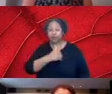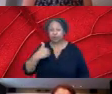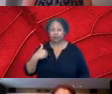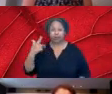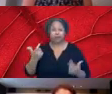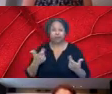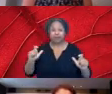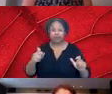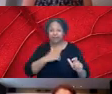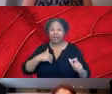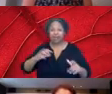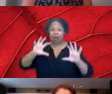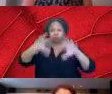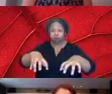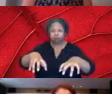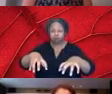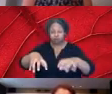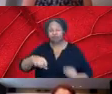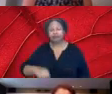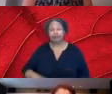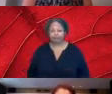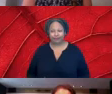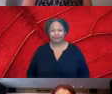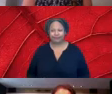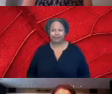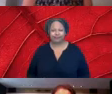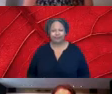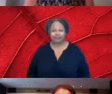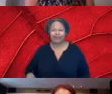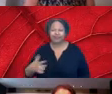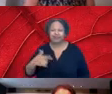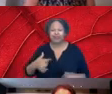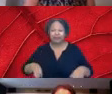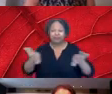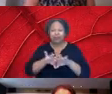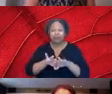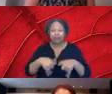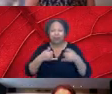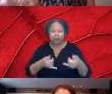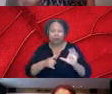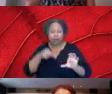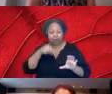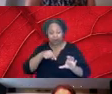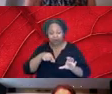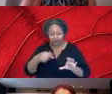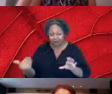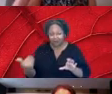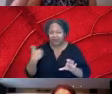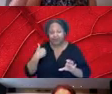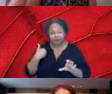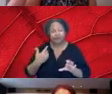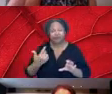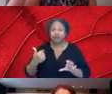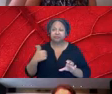city, I think this is a very important award to have. And I would say just put your